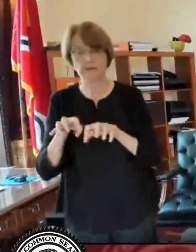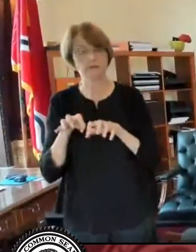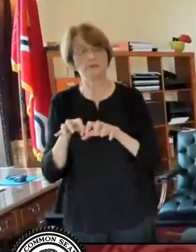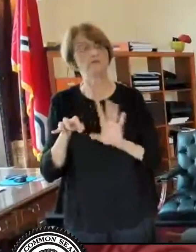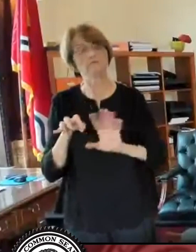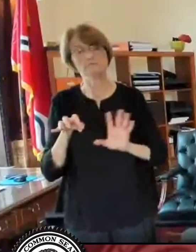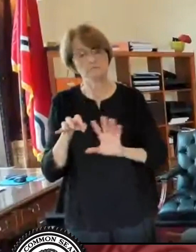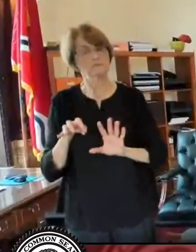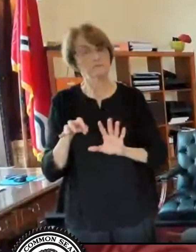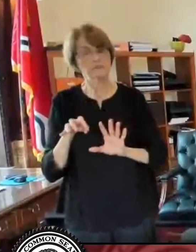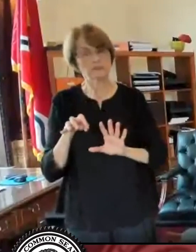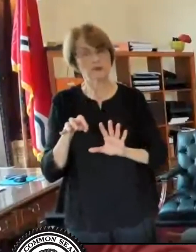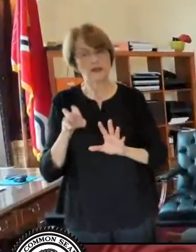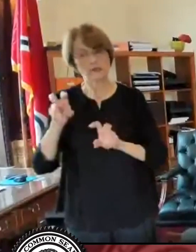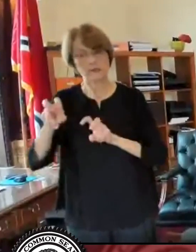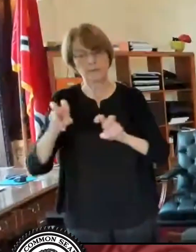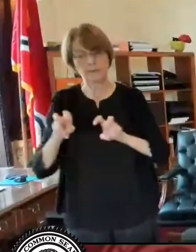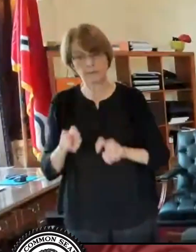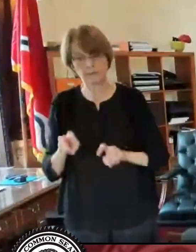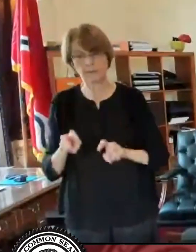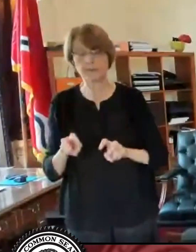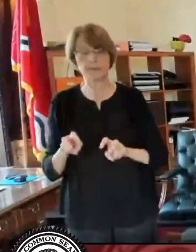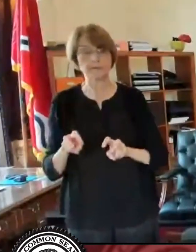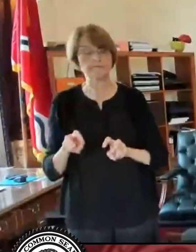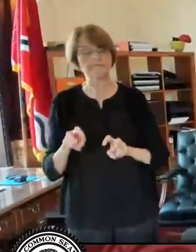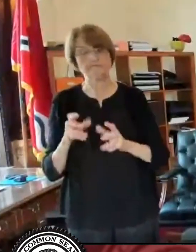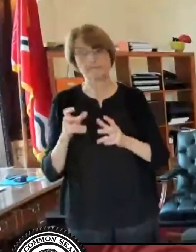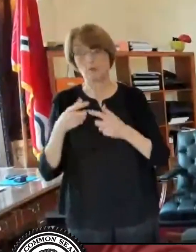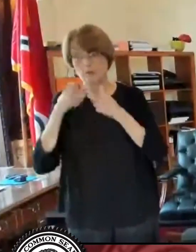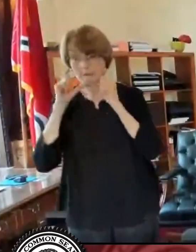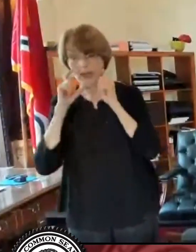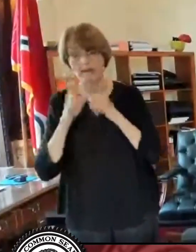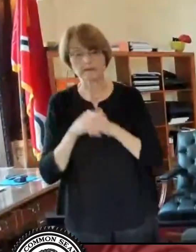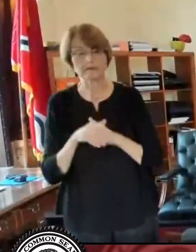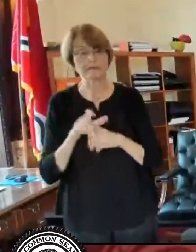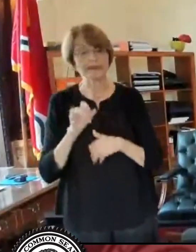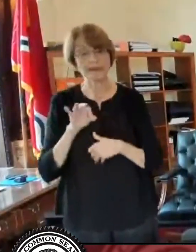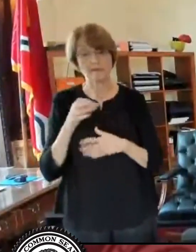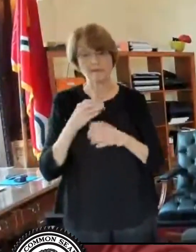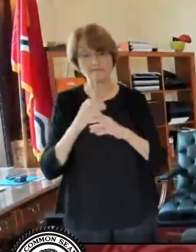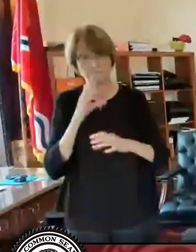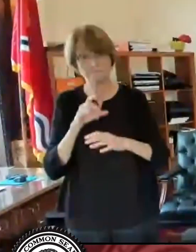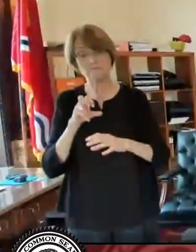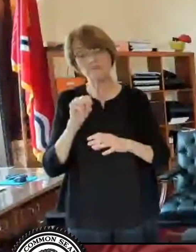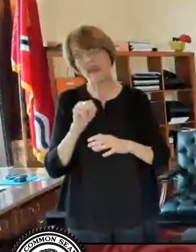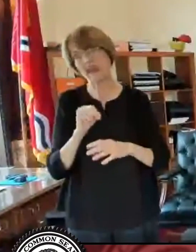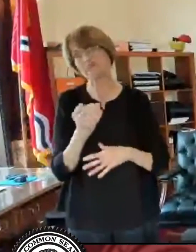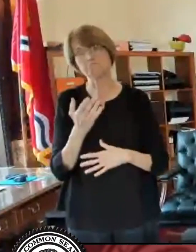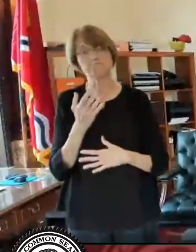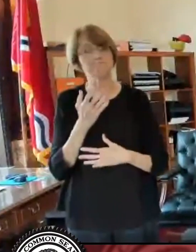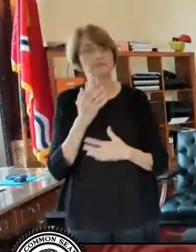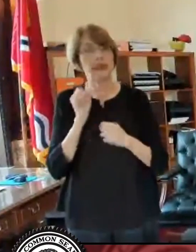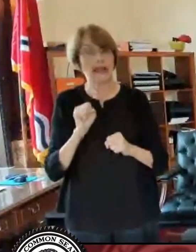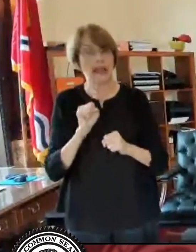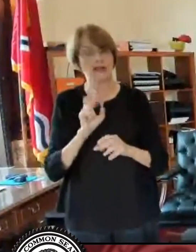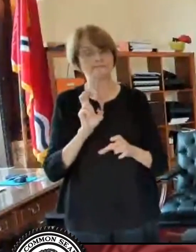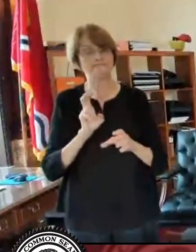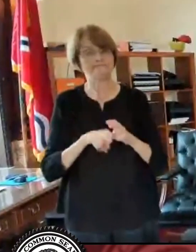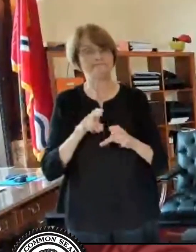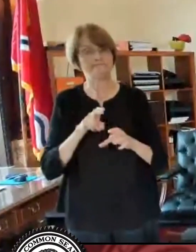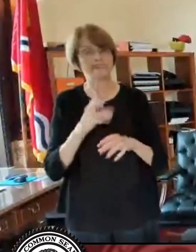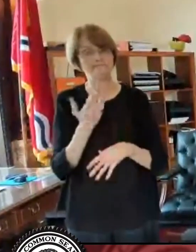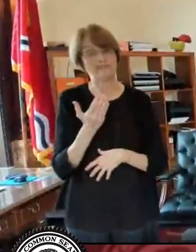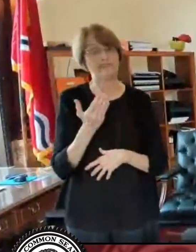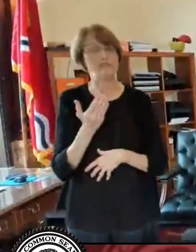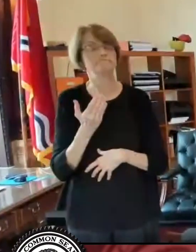mask. And I don't know, maybe you have a 15-passenger van or something like that, where you might want to only have half that many in the van. I